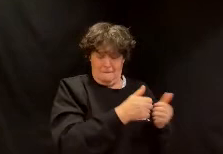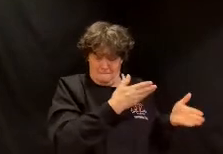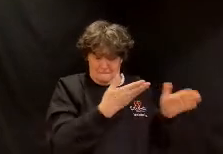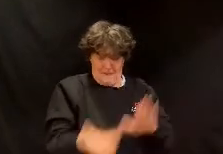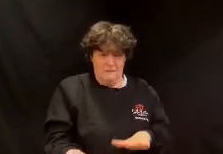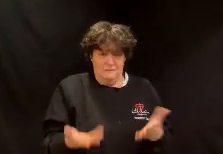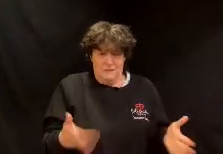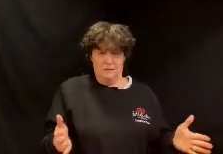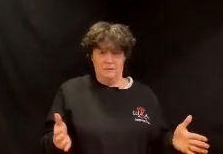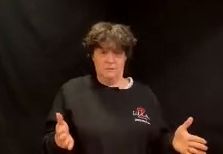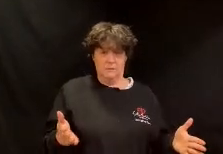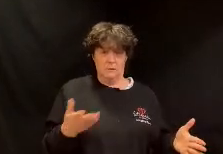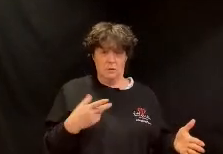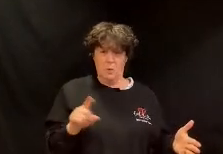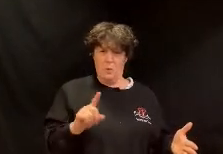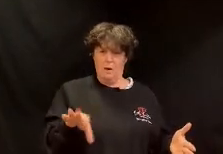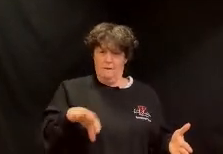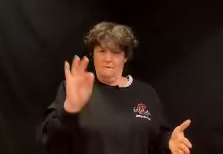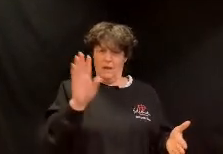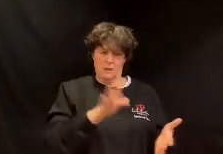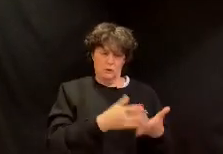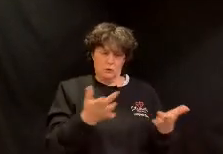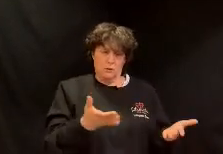Where do we get that from Scripture anyway?